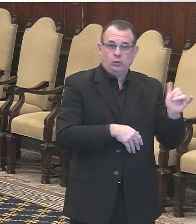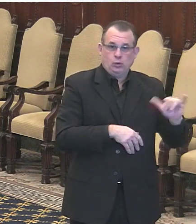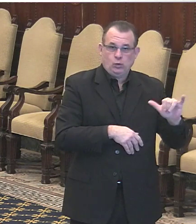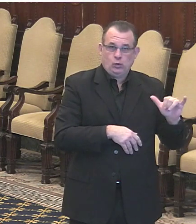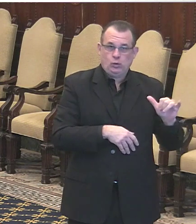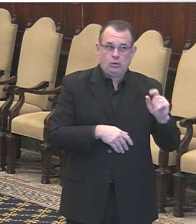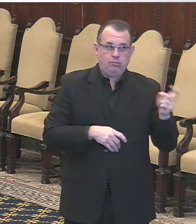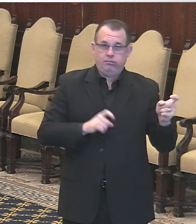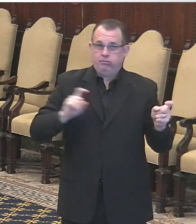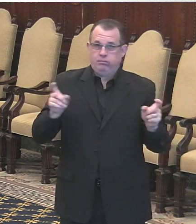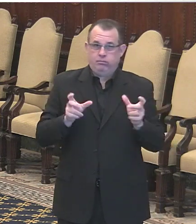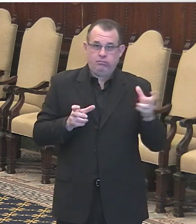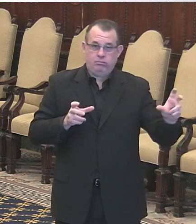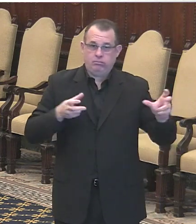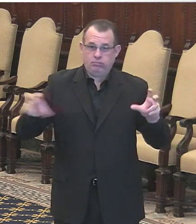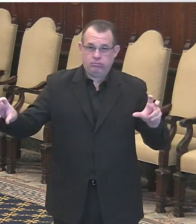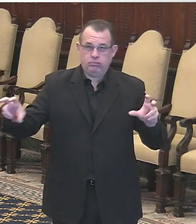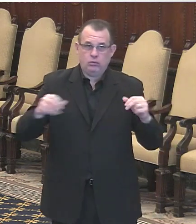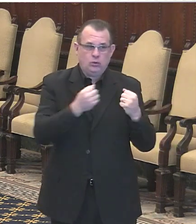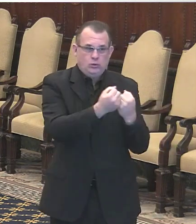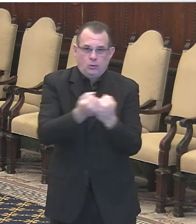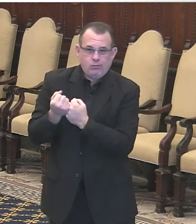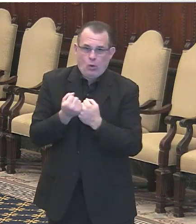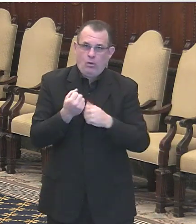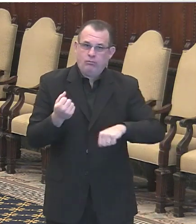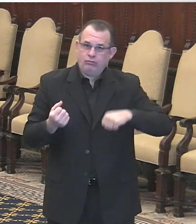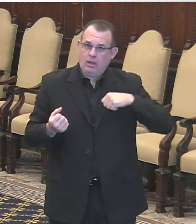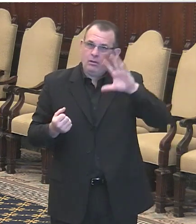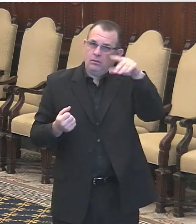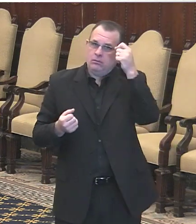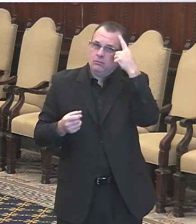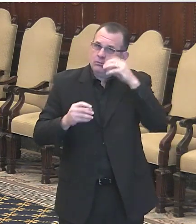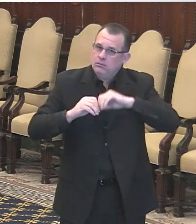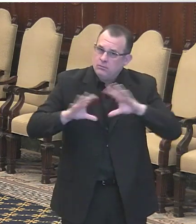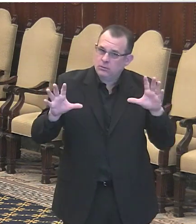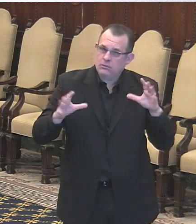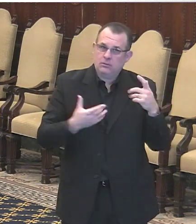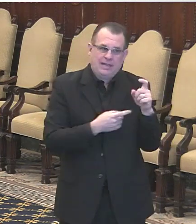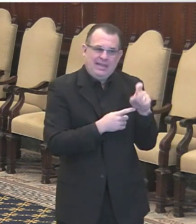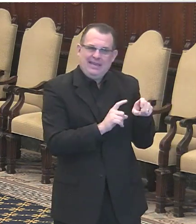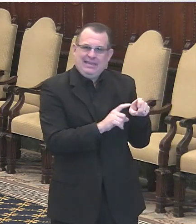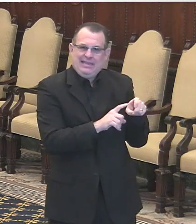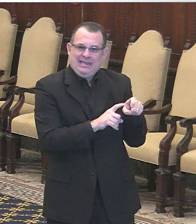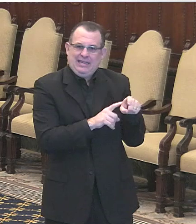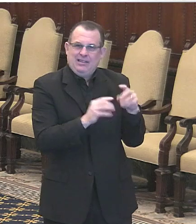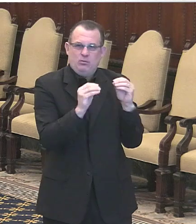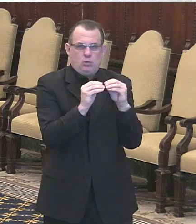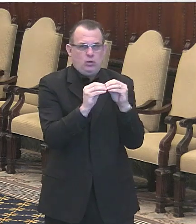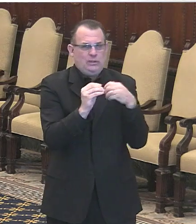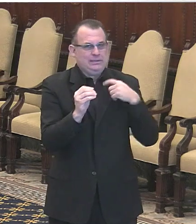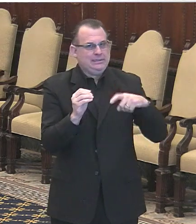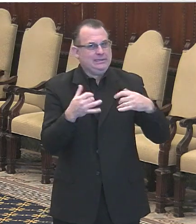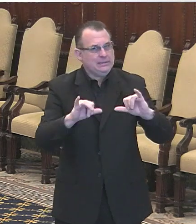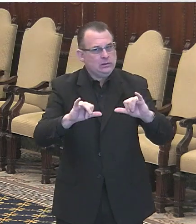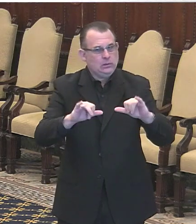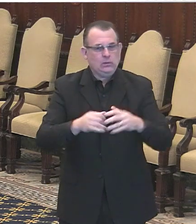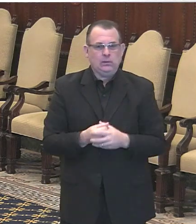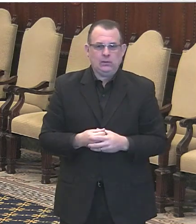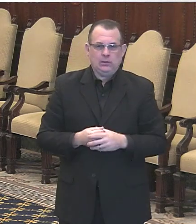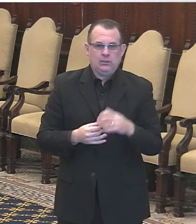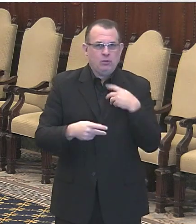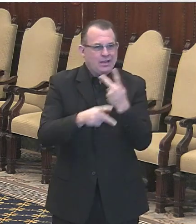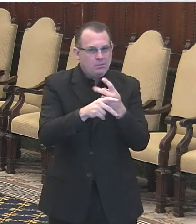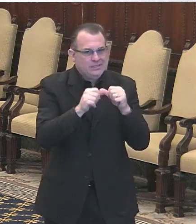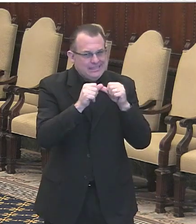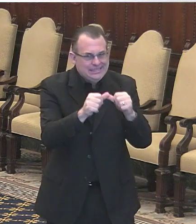to our neighborhood businesses so far, it's clear that our business community needs access to more resources. We will continue to advocate at the